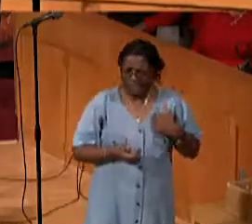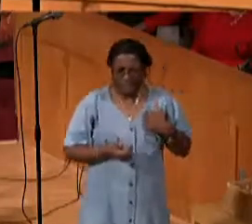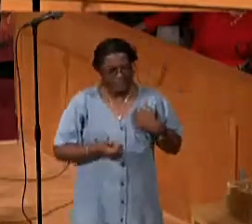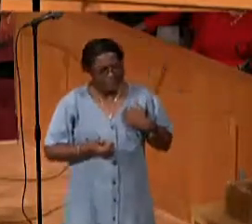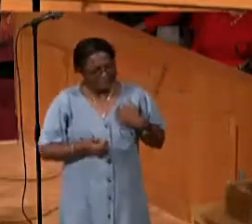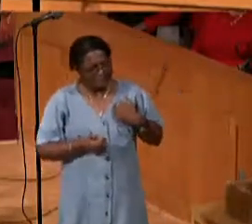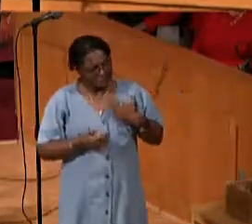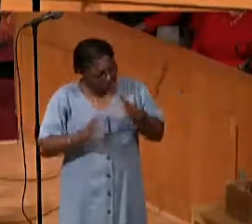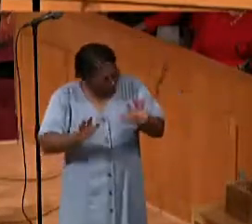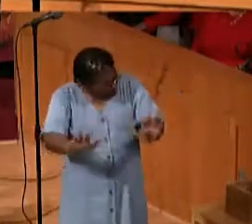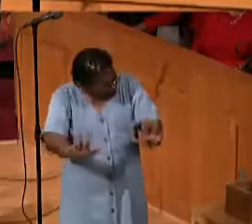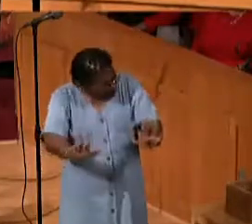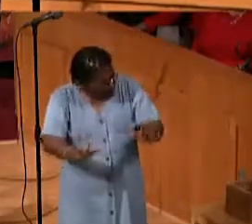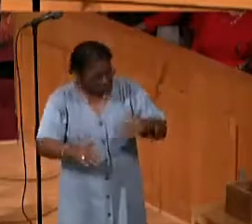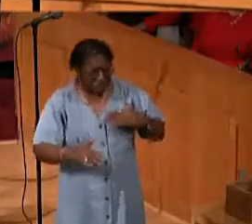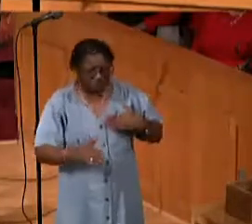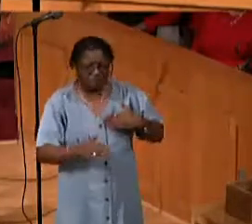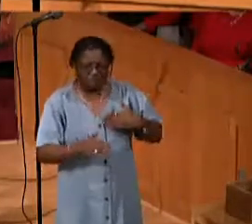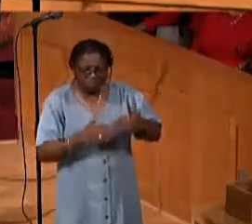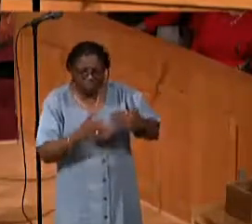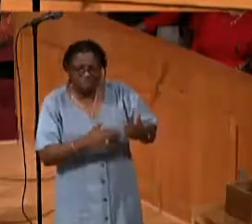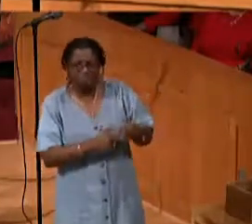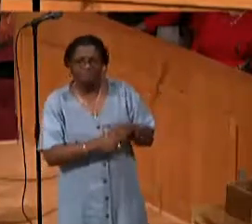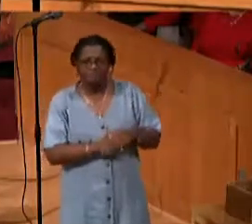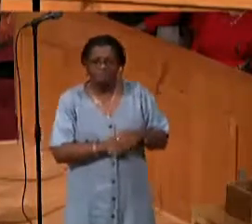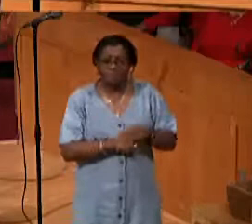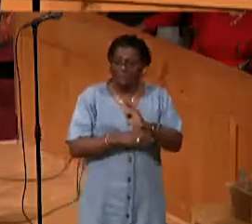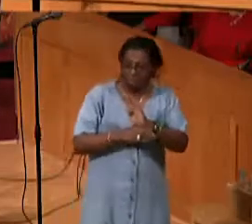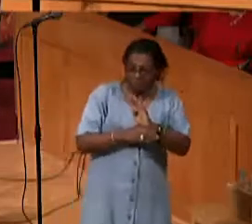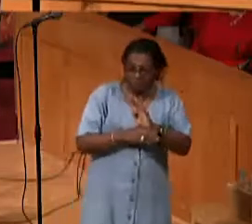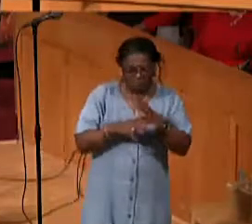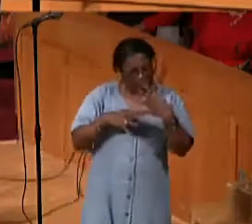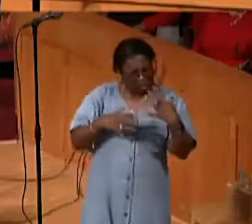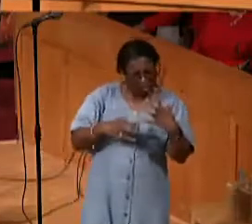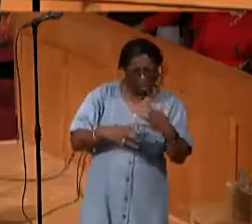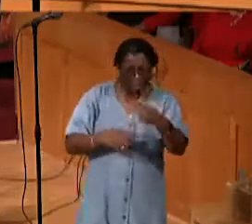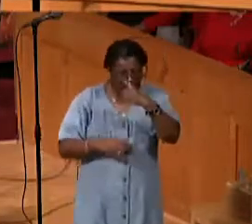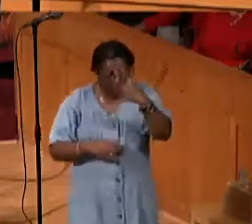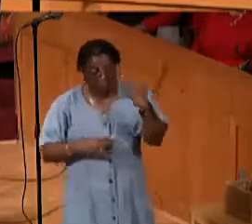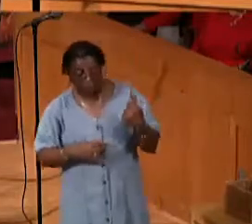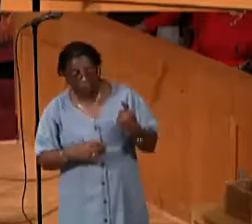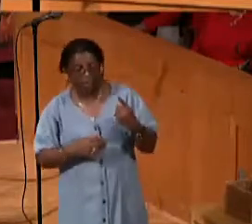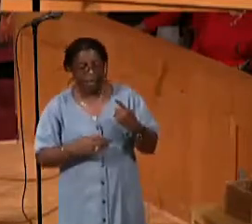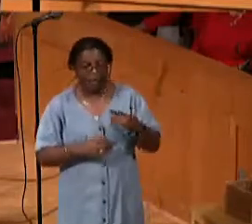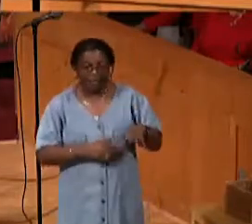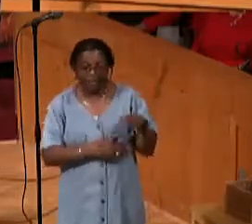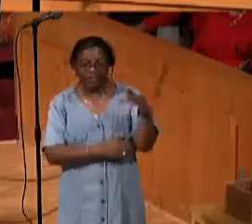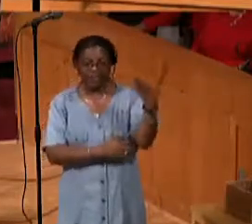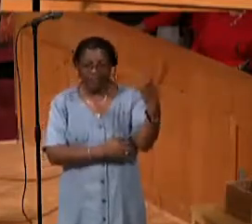I'm coming. Horror movies, Black Christmas, Bad Santa,